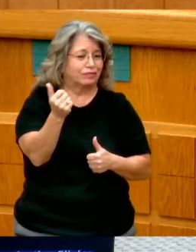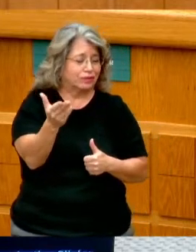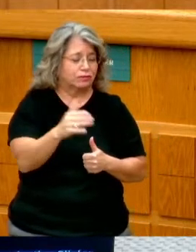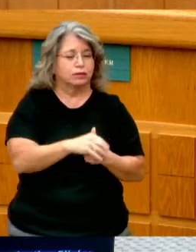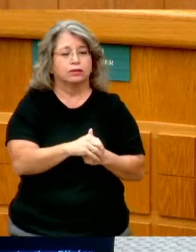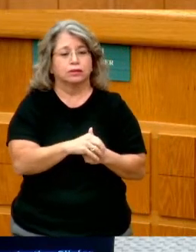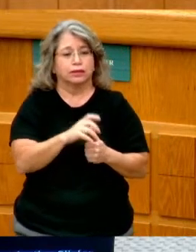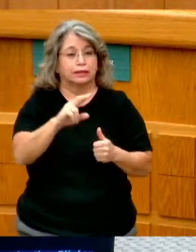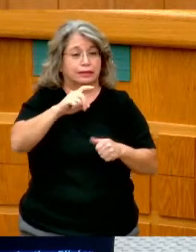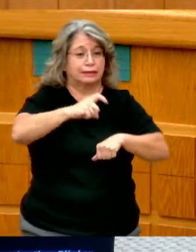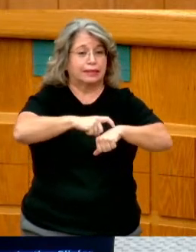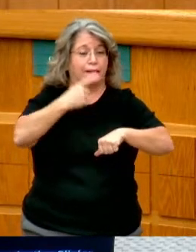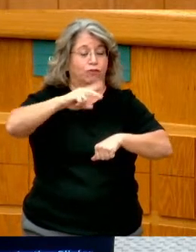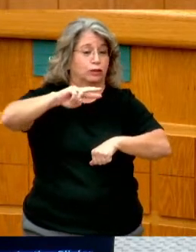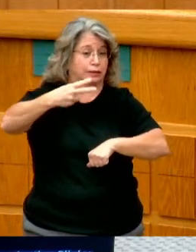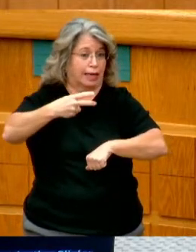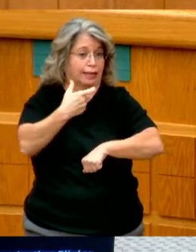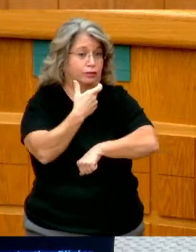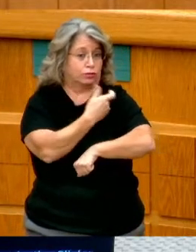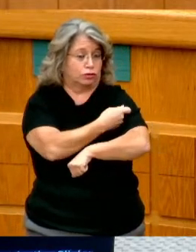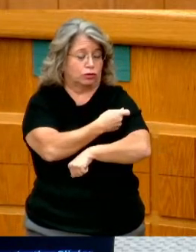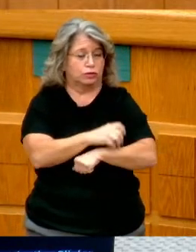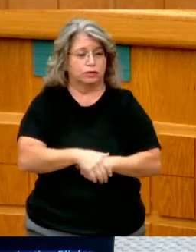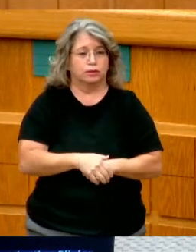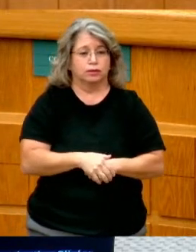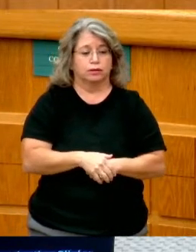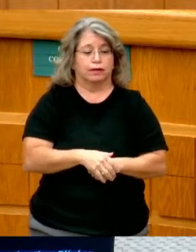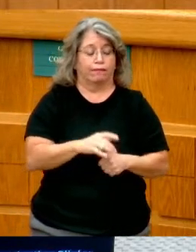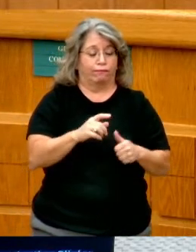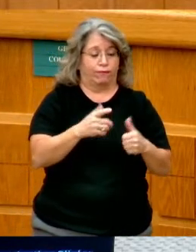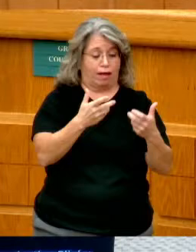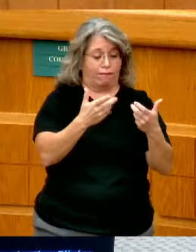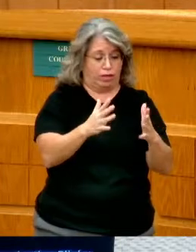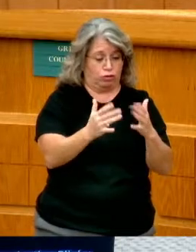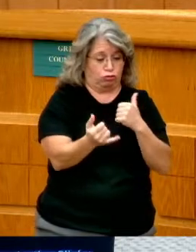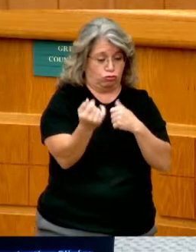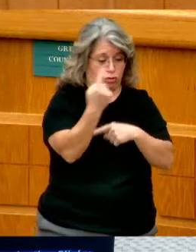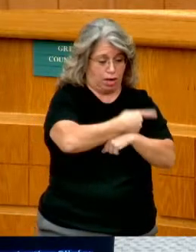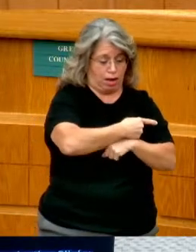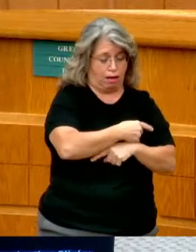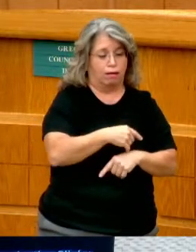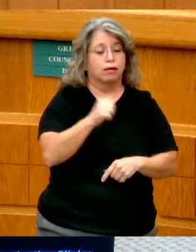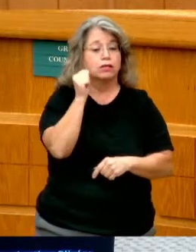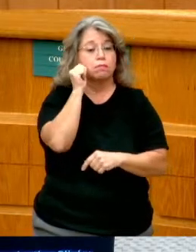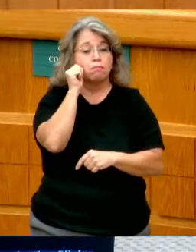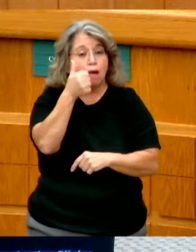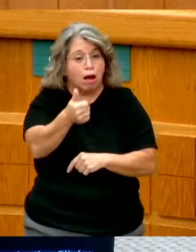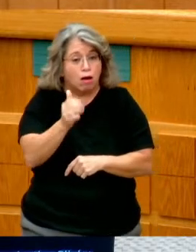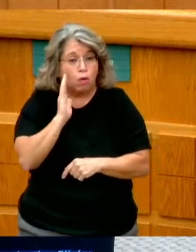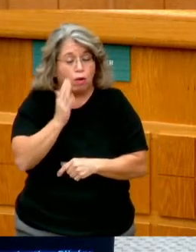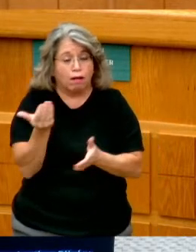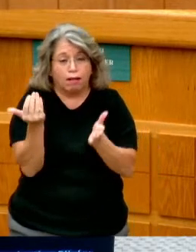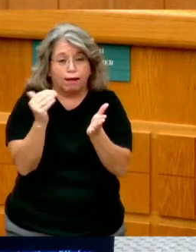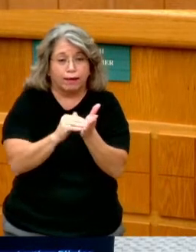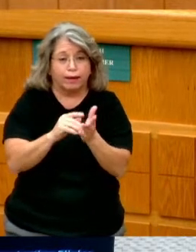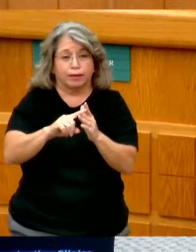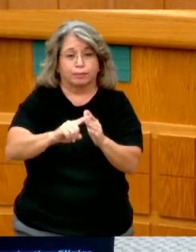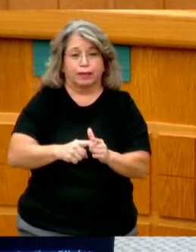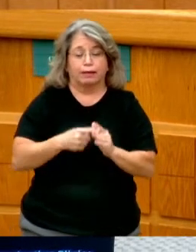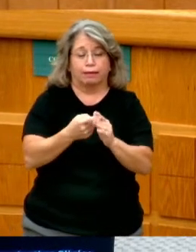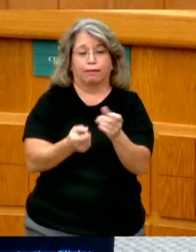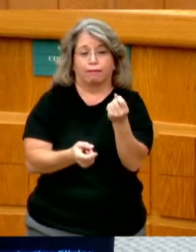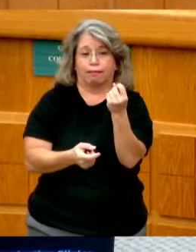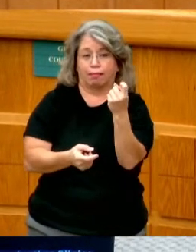mentioned, was today, and it started at 8 a.m. The second clinic will be tomorrow, and it will begin at 11